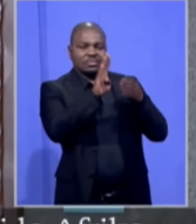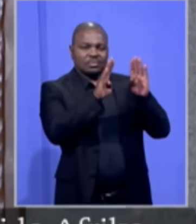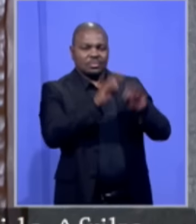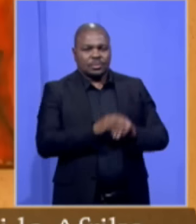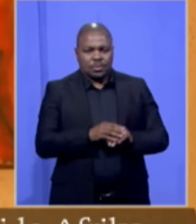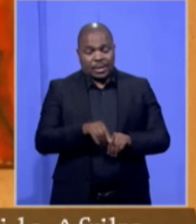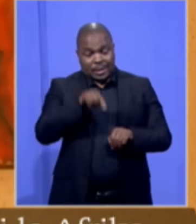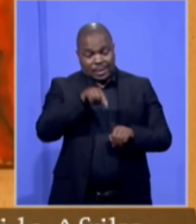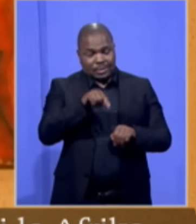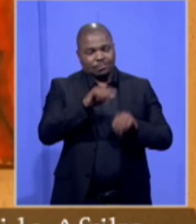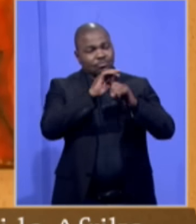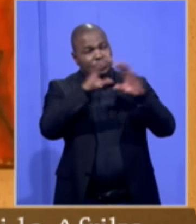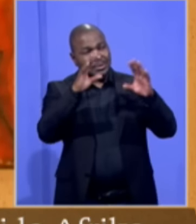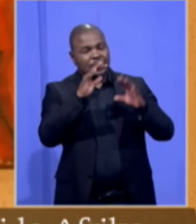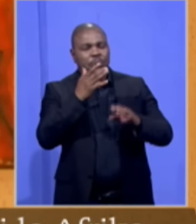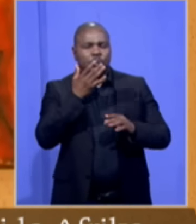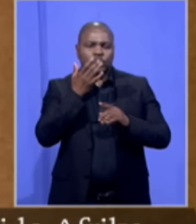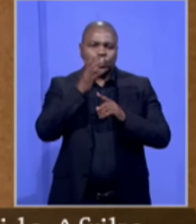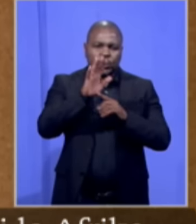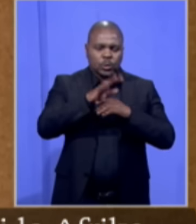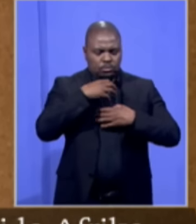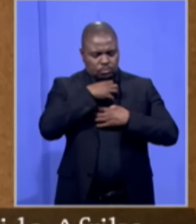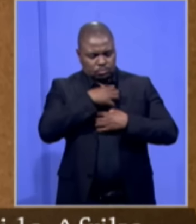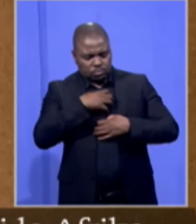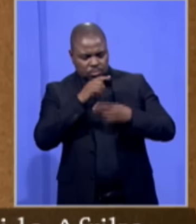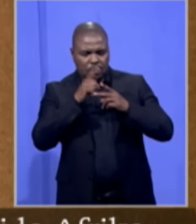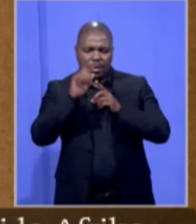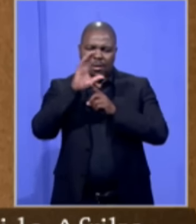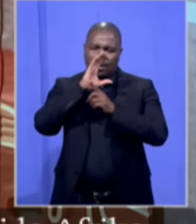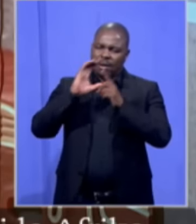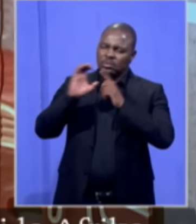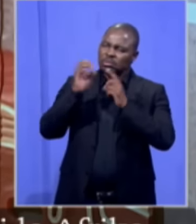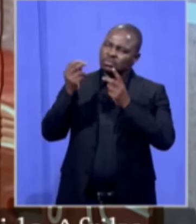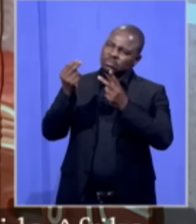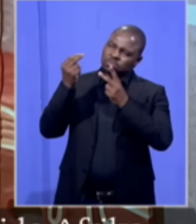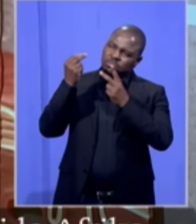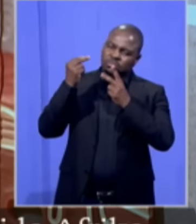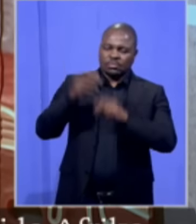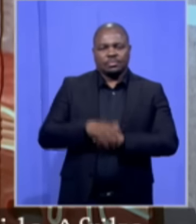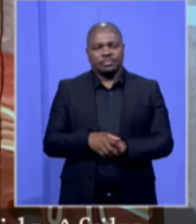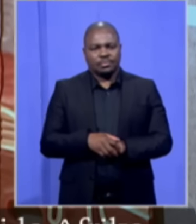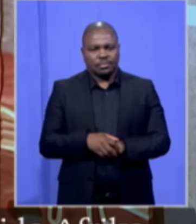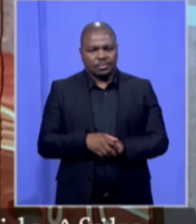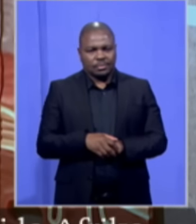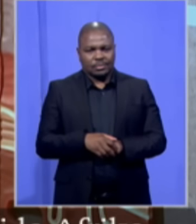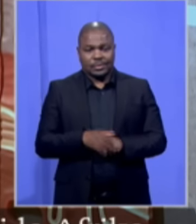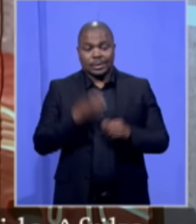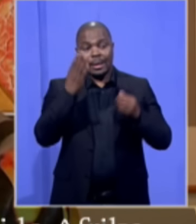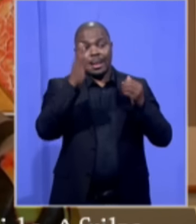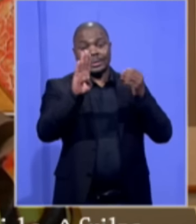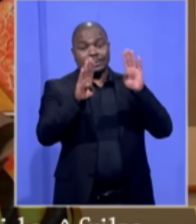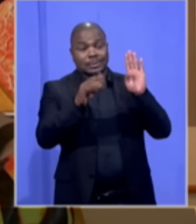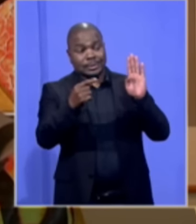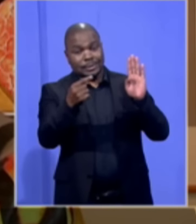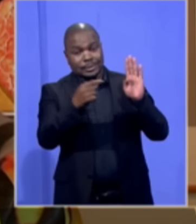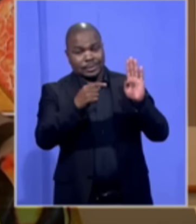ya monongwaga e gatelela maikutlo le segopotso sa setso gareng ga tse dingwe. This exhibition